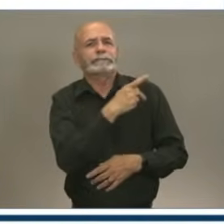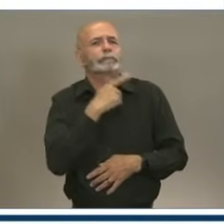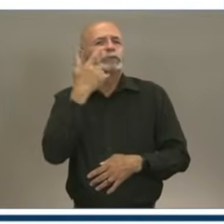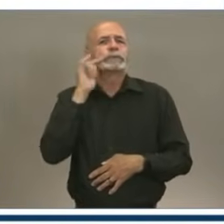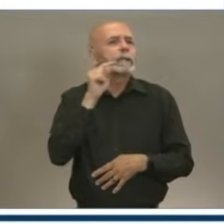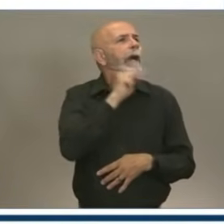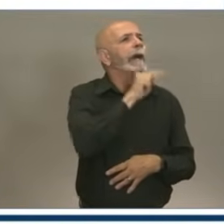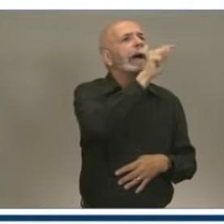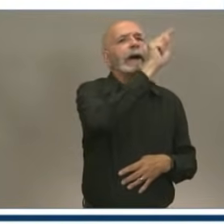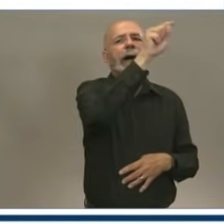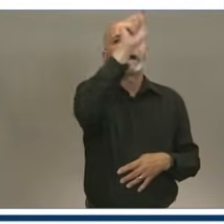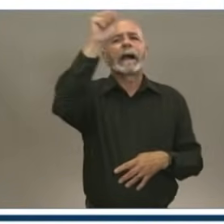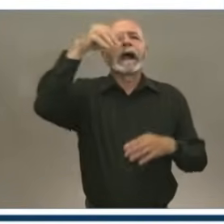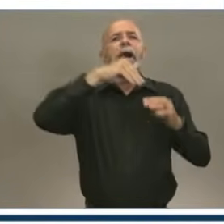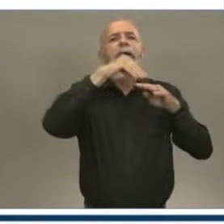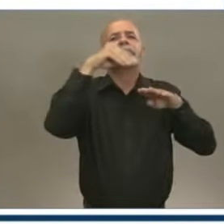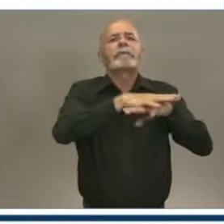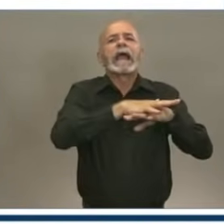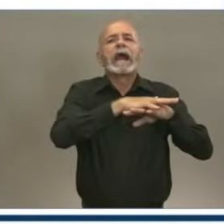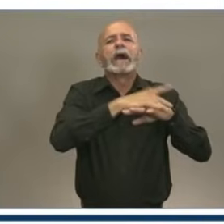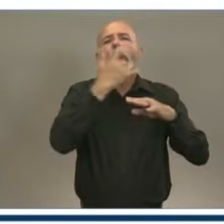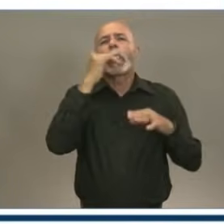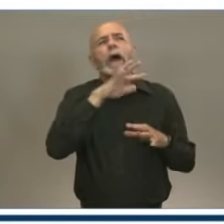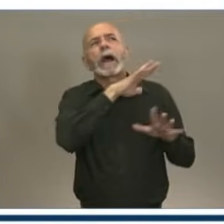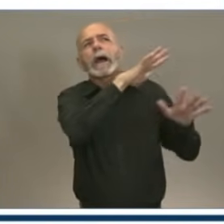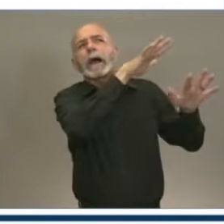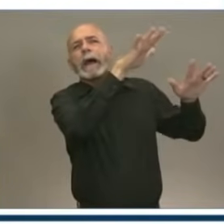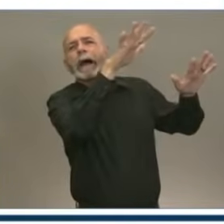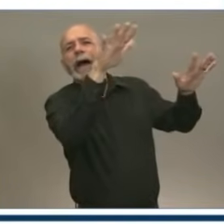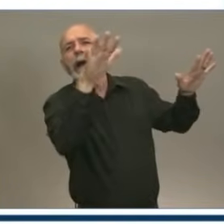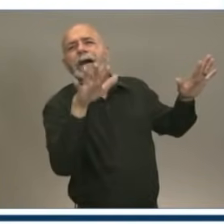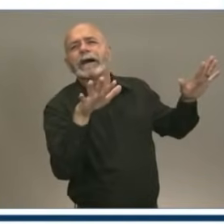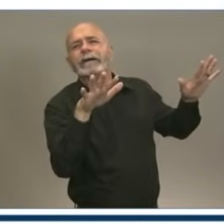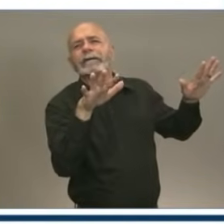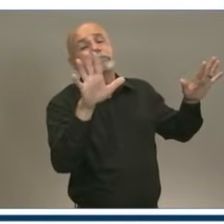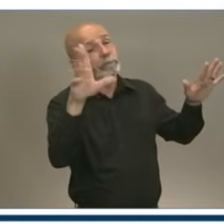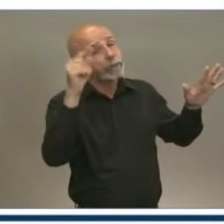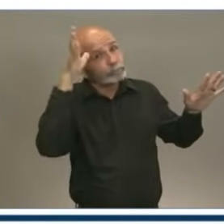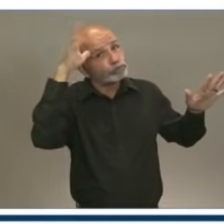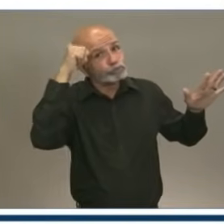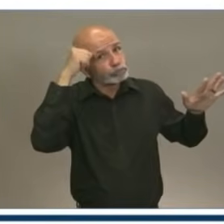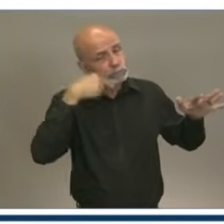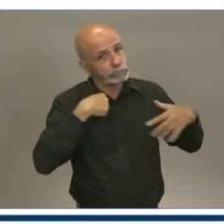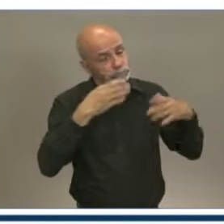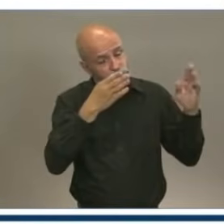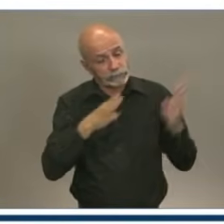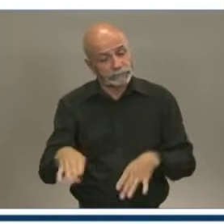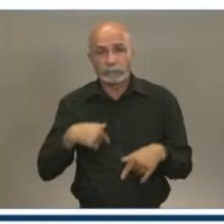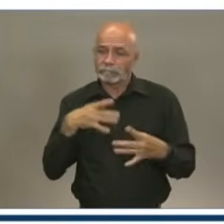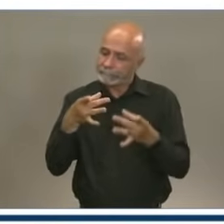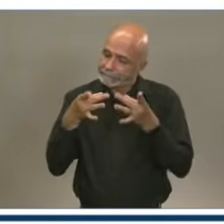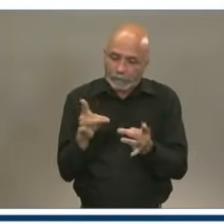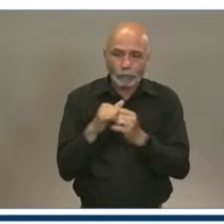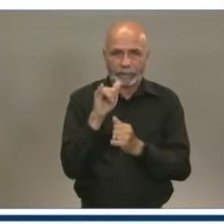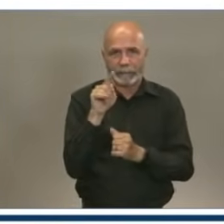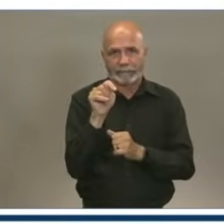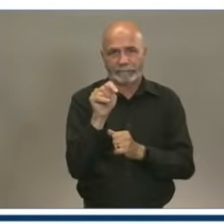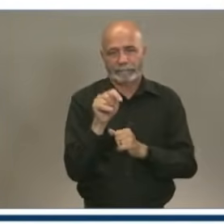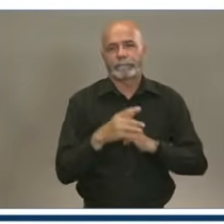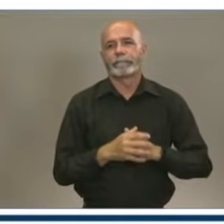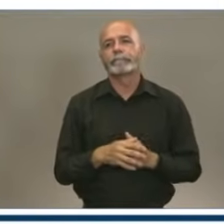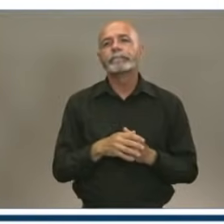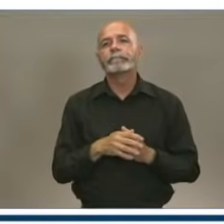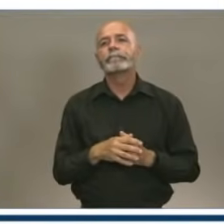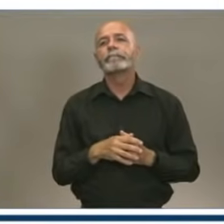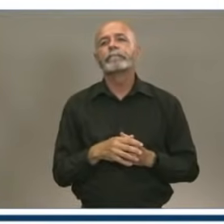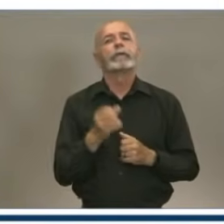impacts what's happening on the ground. So we're sticking with our plan right now. Do you have a follow-up, Madeleine? Yes, this one's for Dr. Strang. You